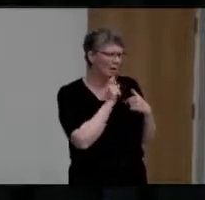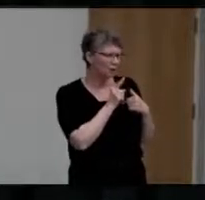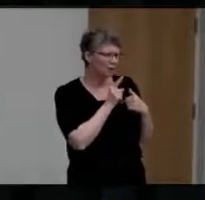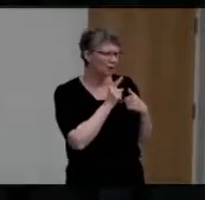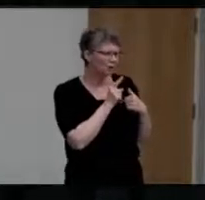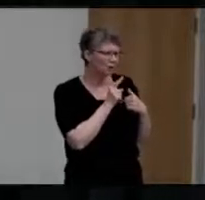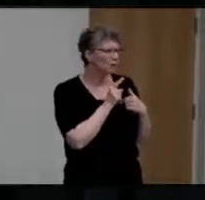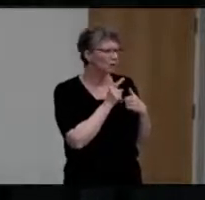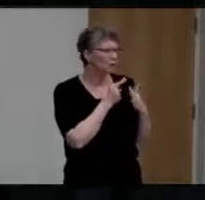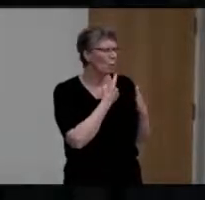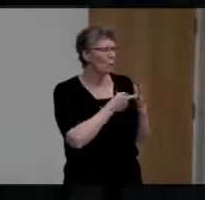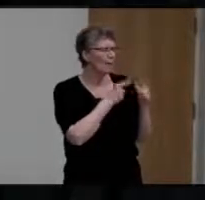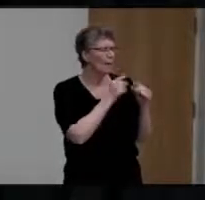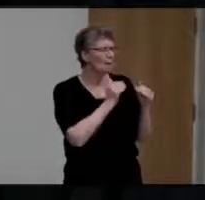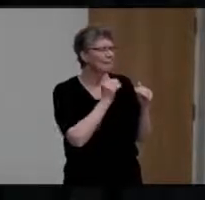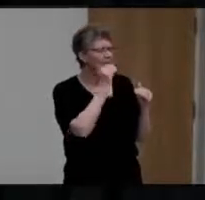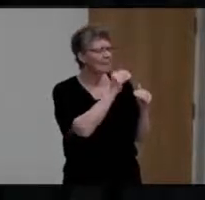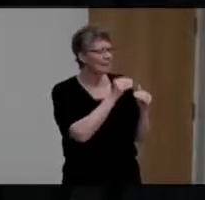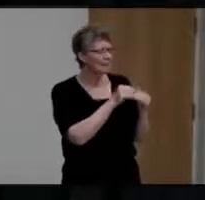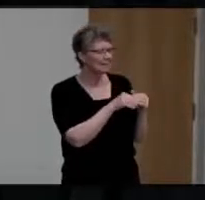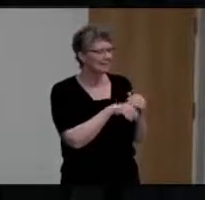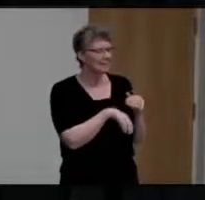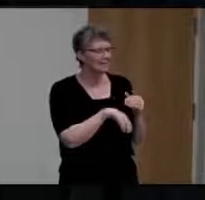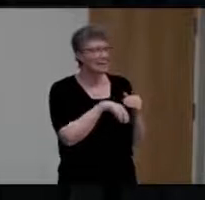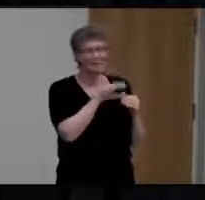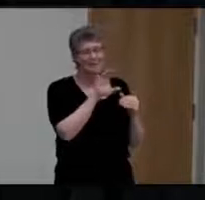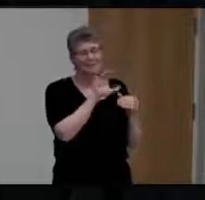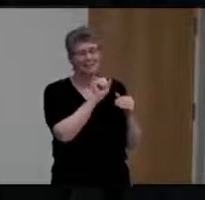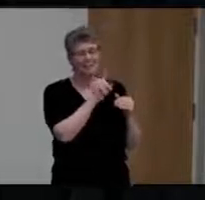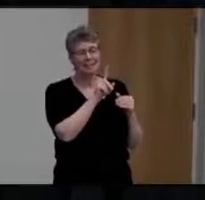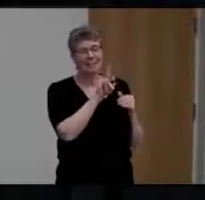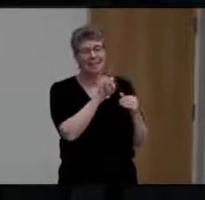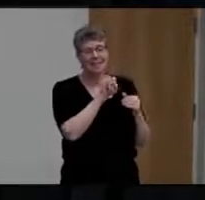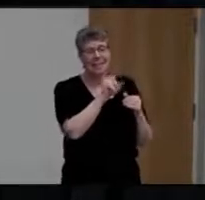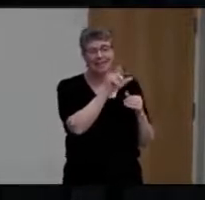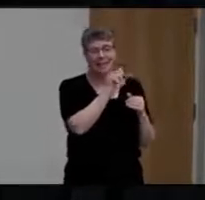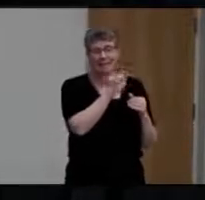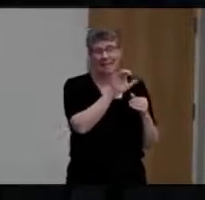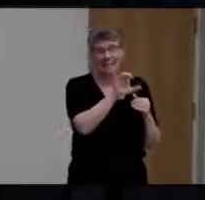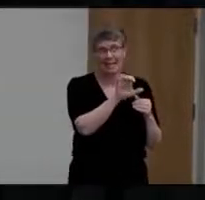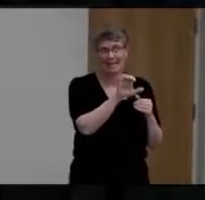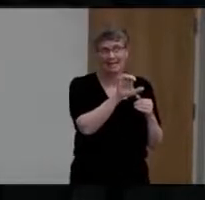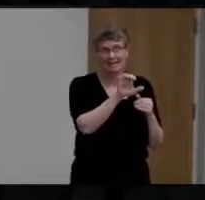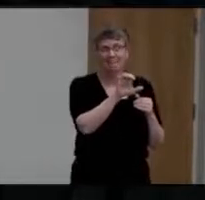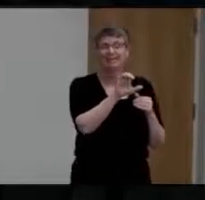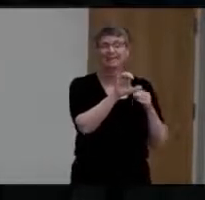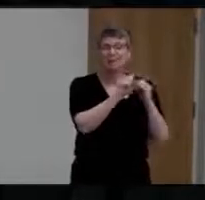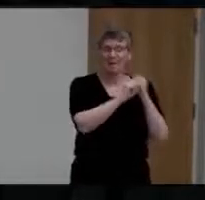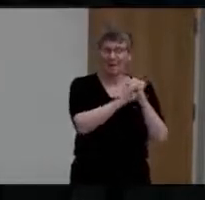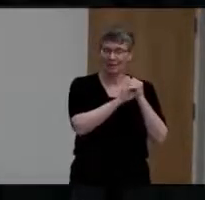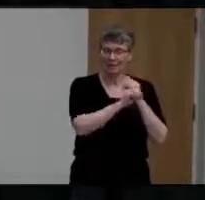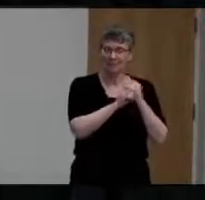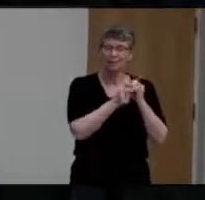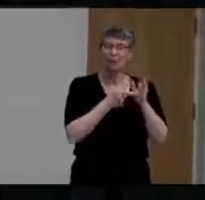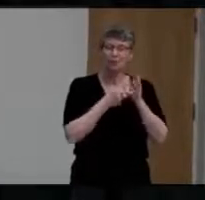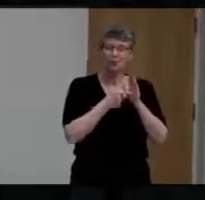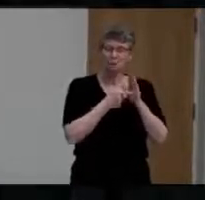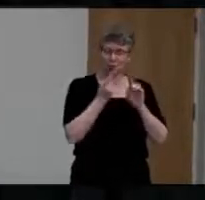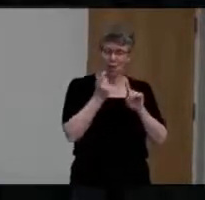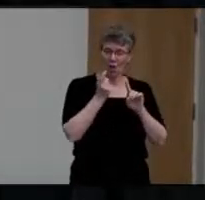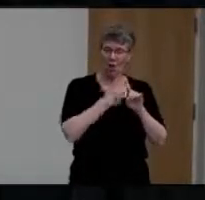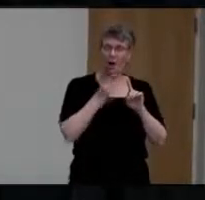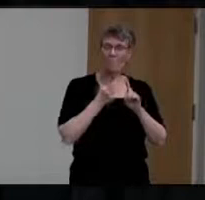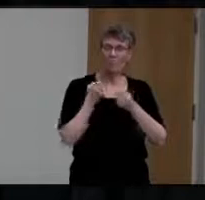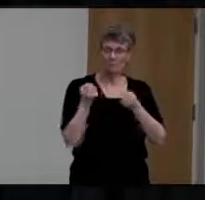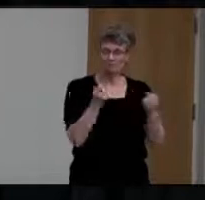Cadillac. If Cadillac got it past their lawyers, they're now advertising on television during the Super Bowl, I think it was, a pickup truck automated pulling out and